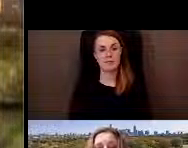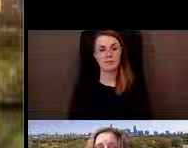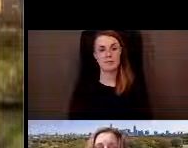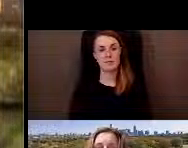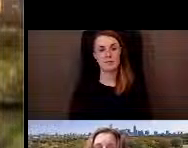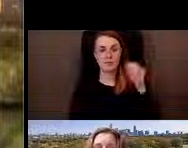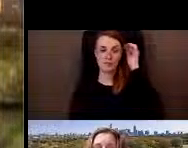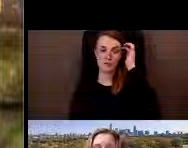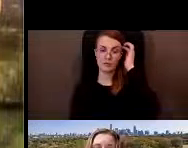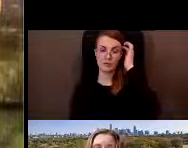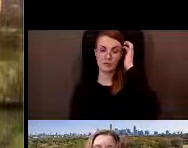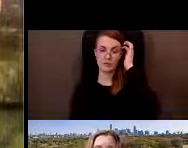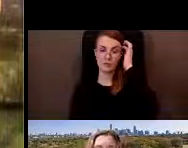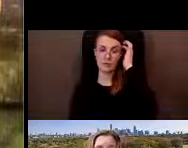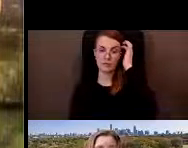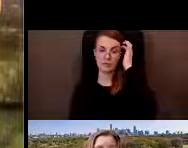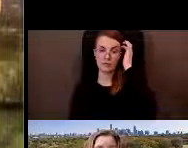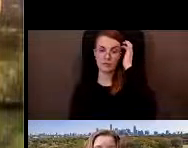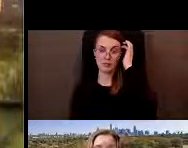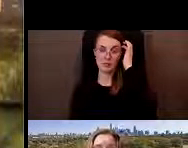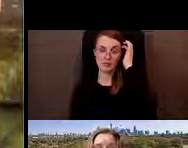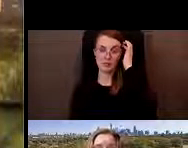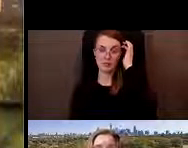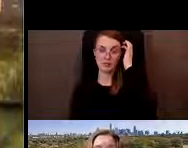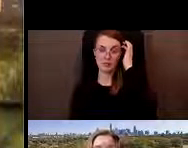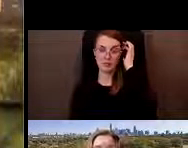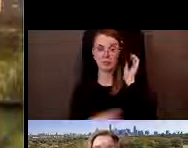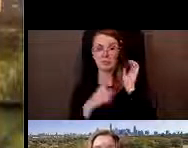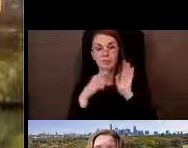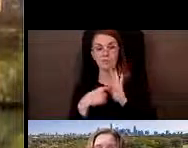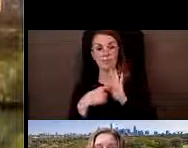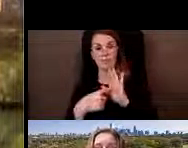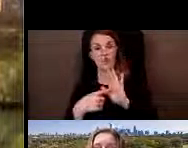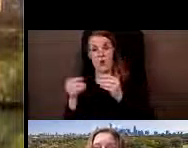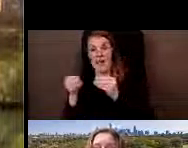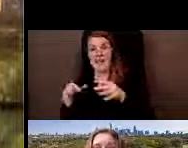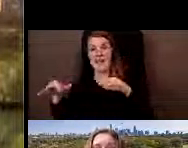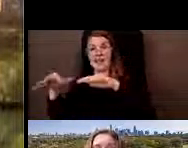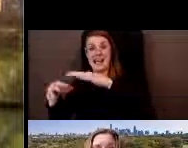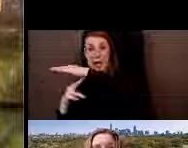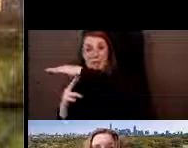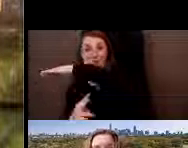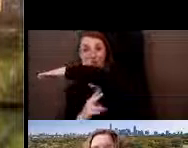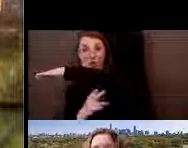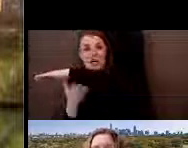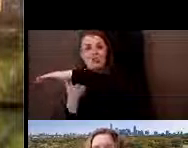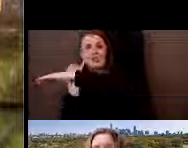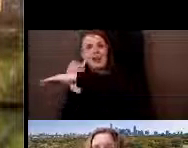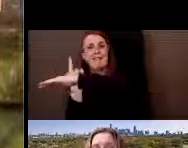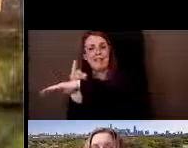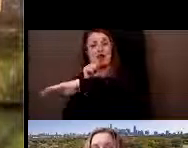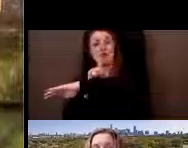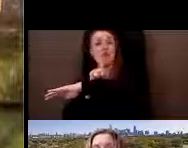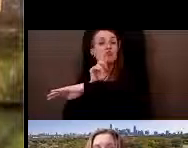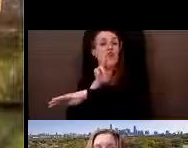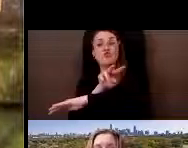Here we show a view from what it would look like from the top of the land bridge looking towards downtown. You can see a new playground at the